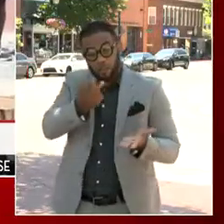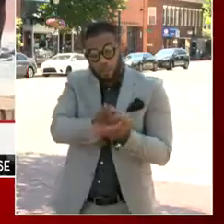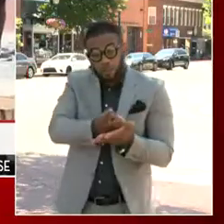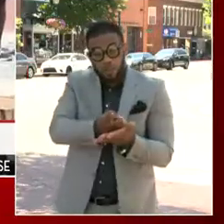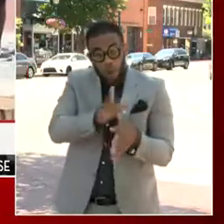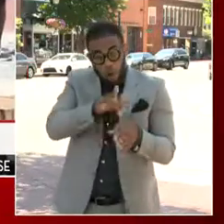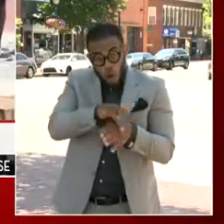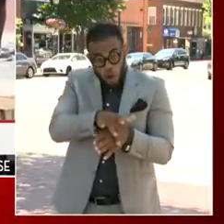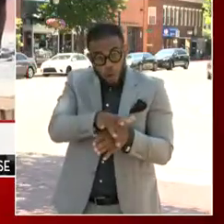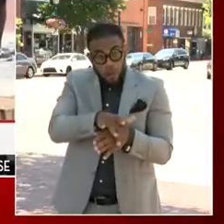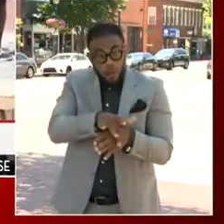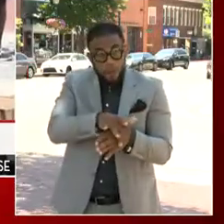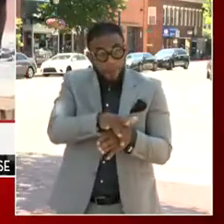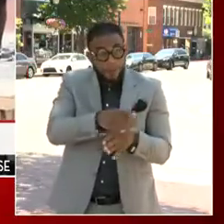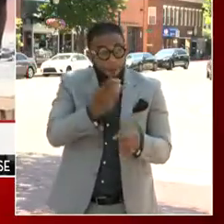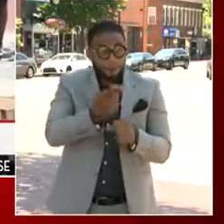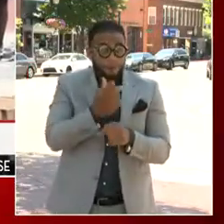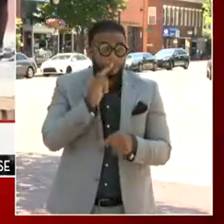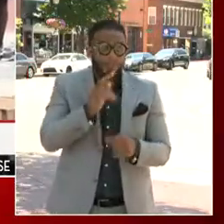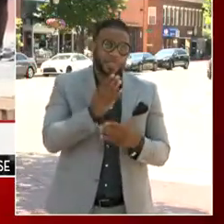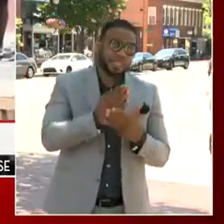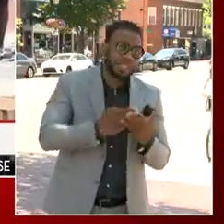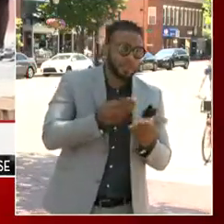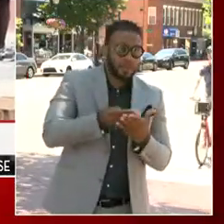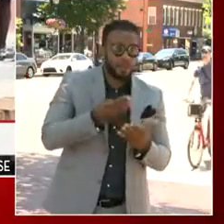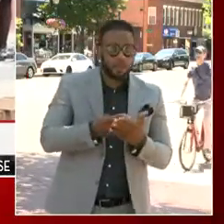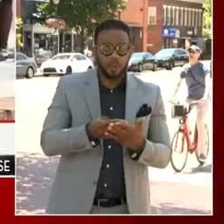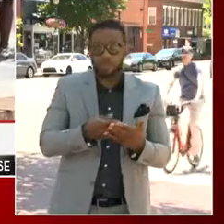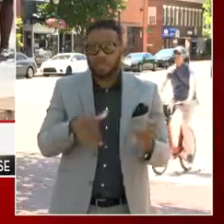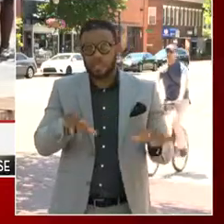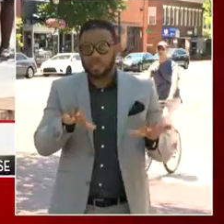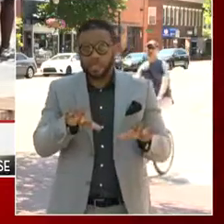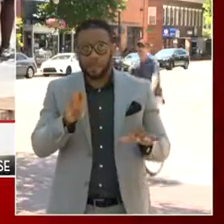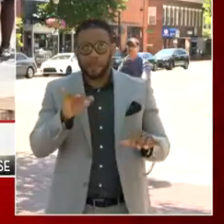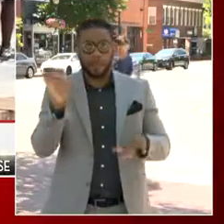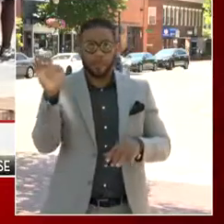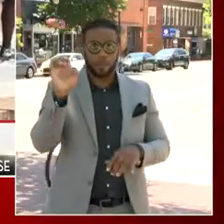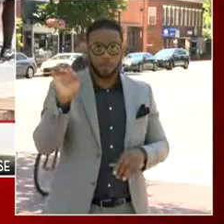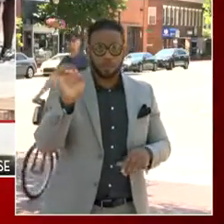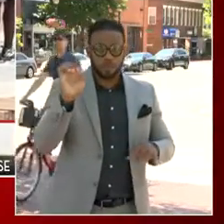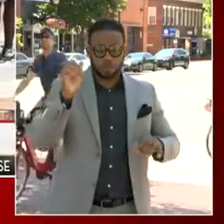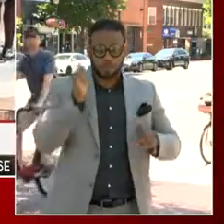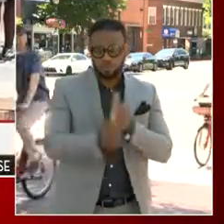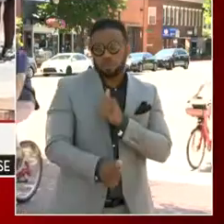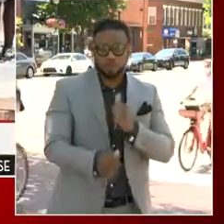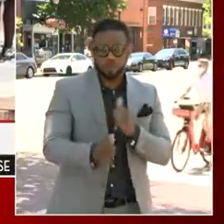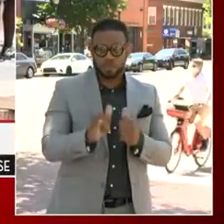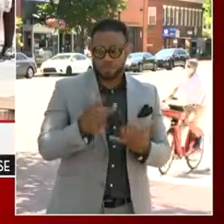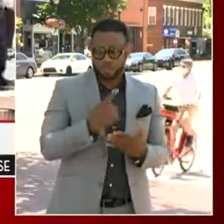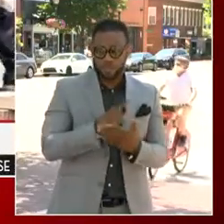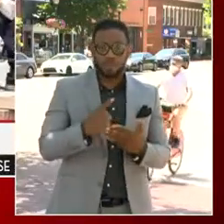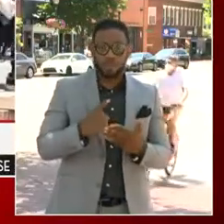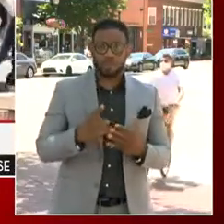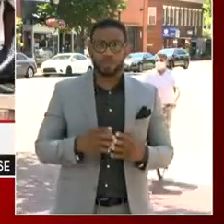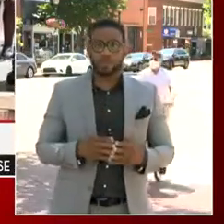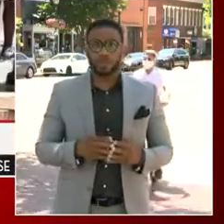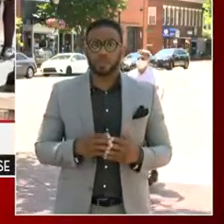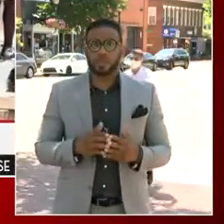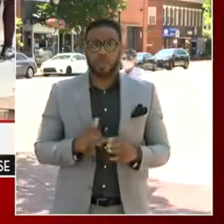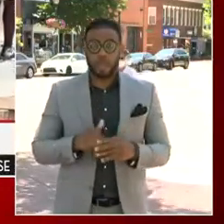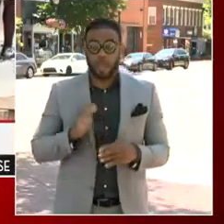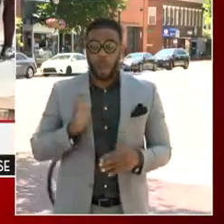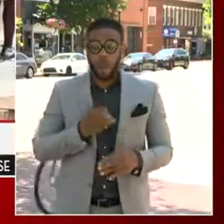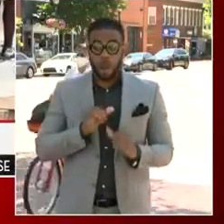approve early the use of some of these funds, which they did by emergency this week. And